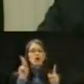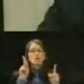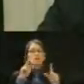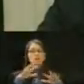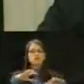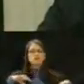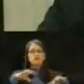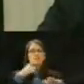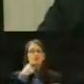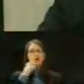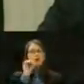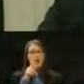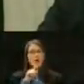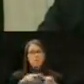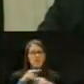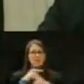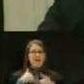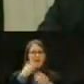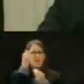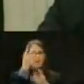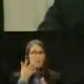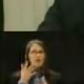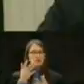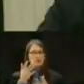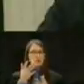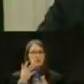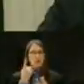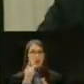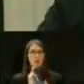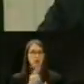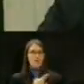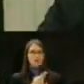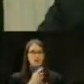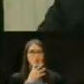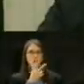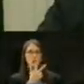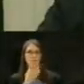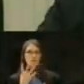did or three or four of us did. What happens then, John? I mean, I think that's where